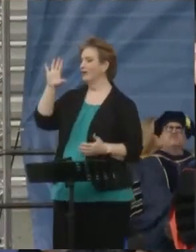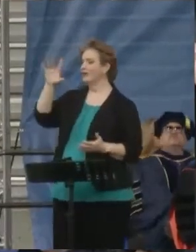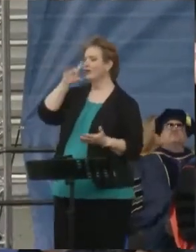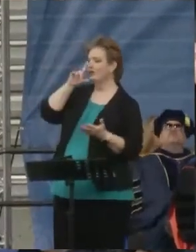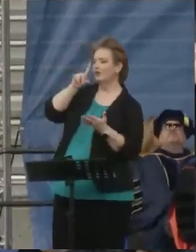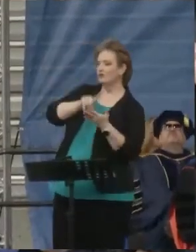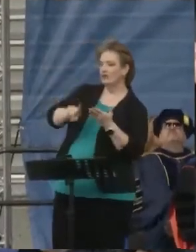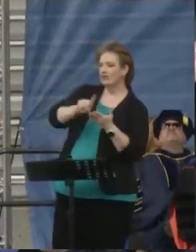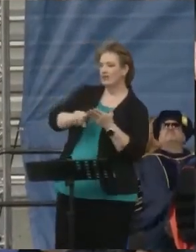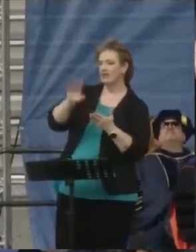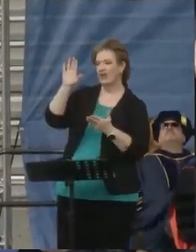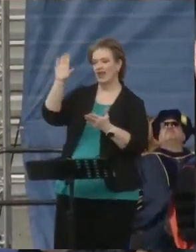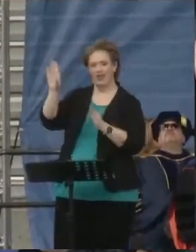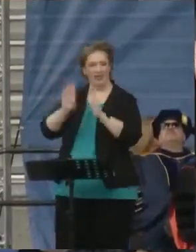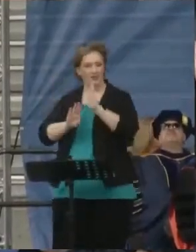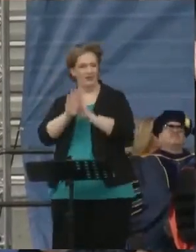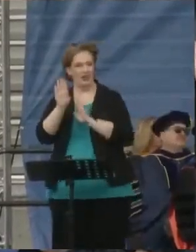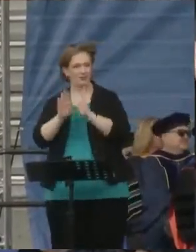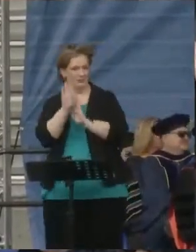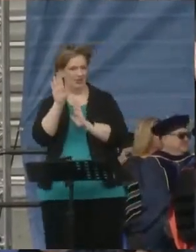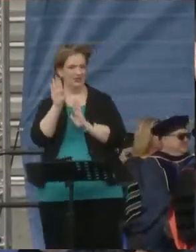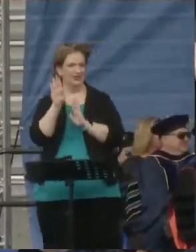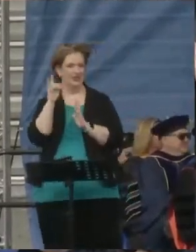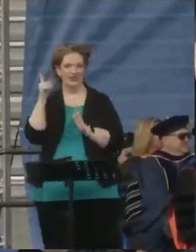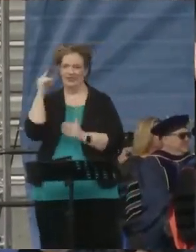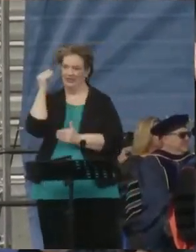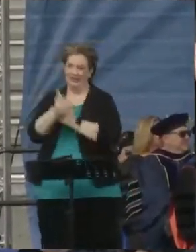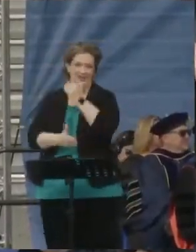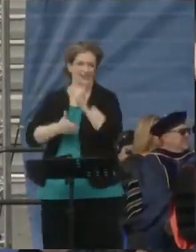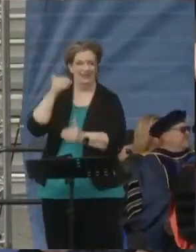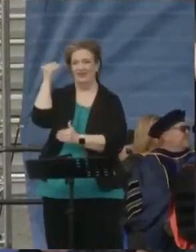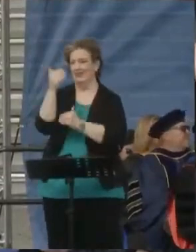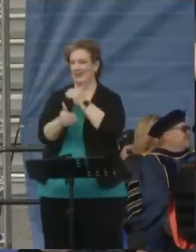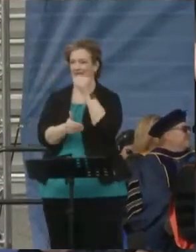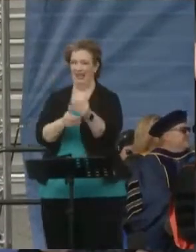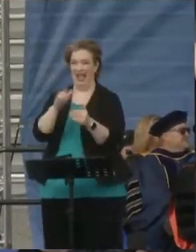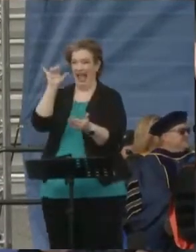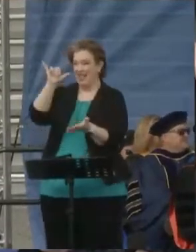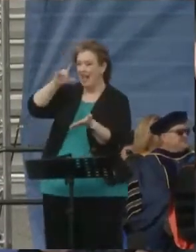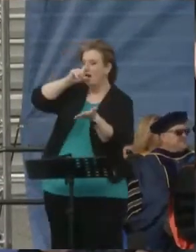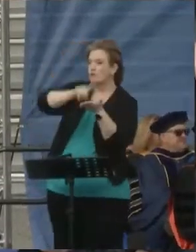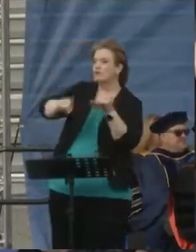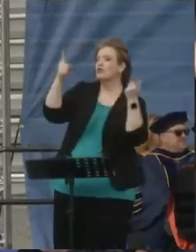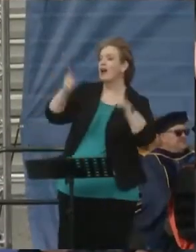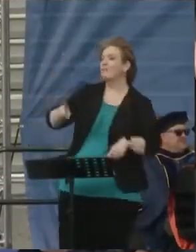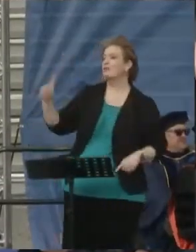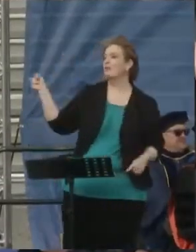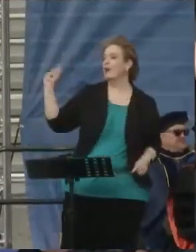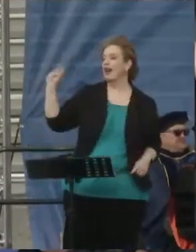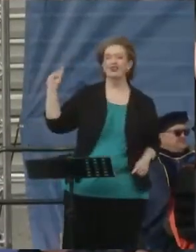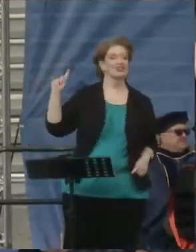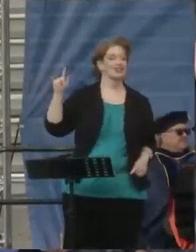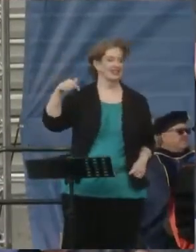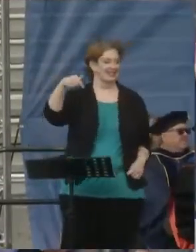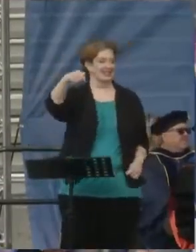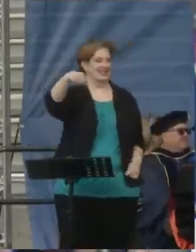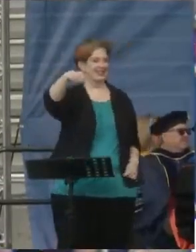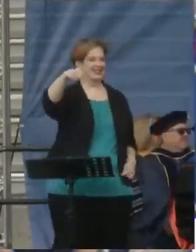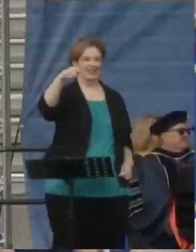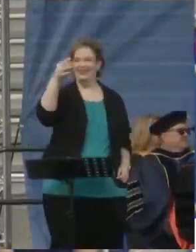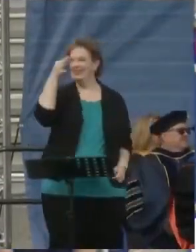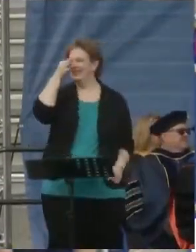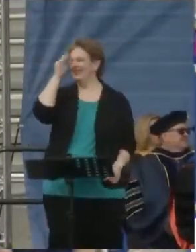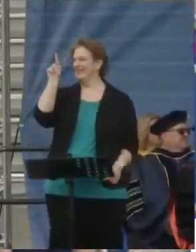memory technology forward today is being done right here in Boise, just a few miles away from the